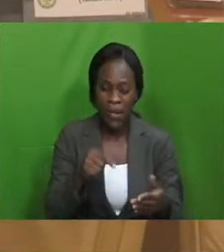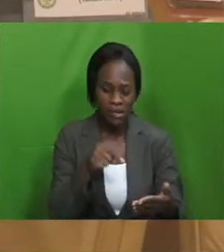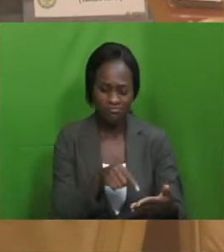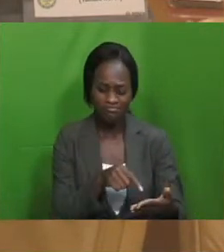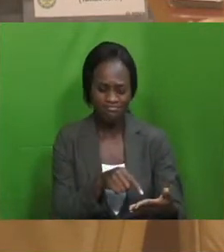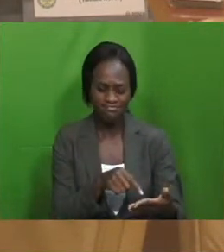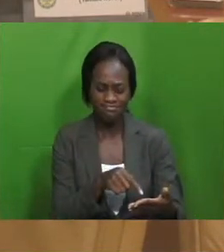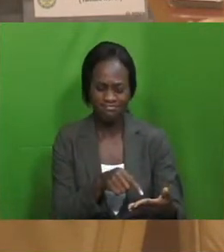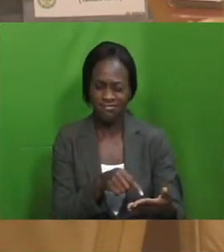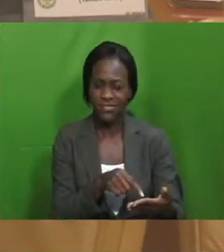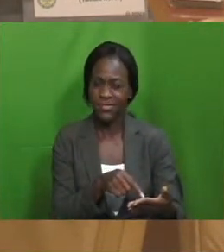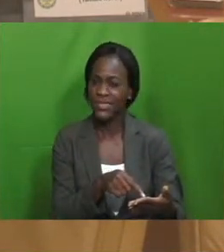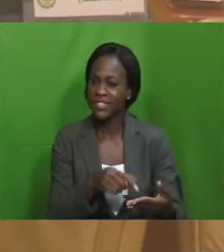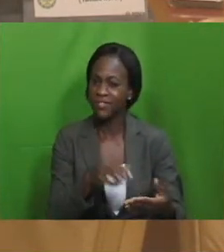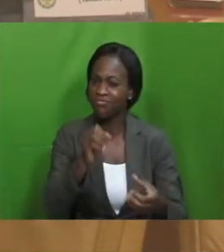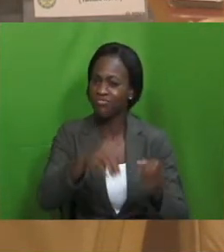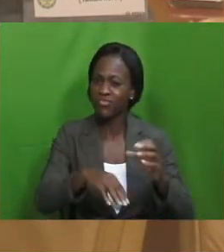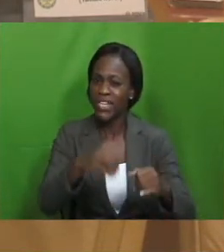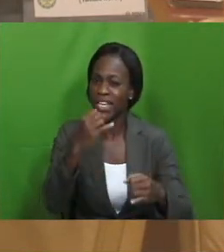as concluding of comments.